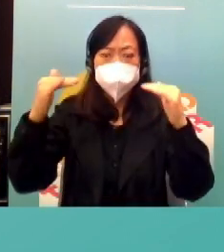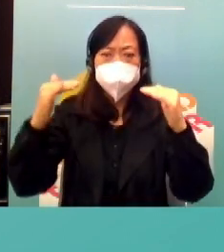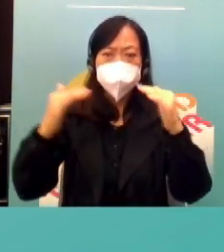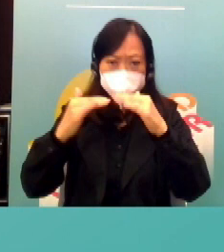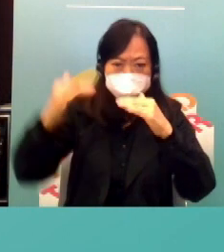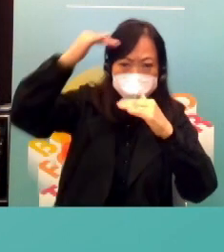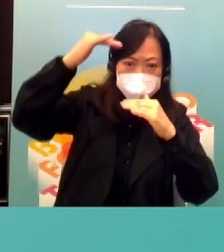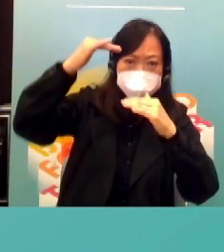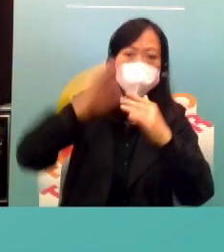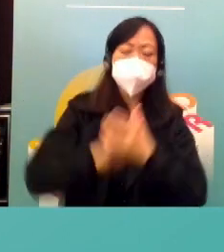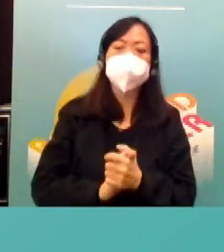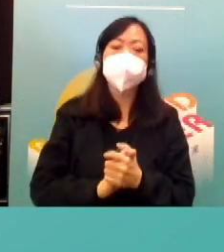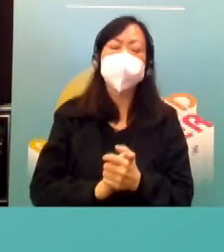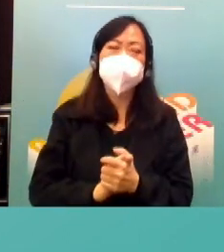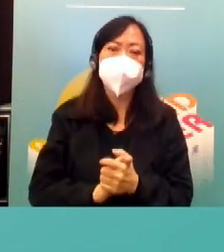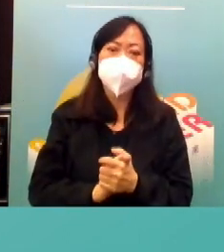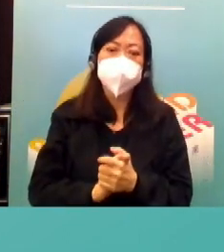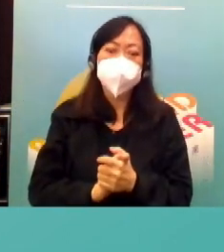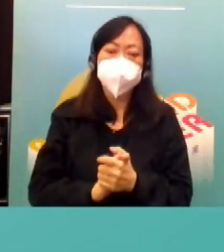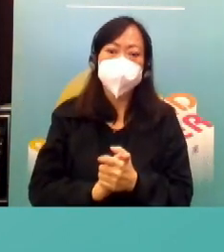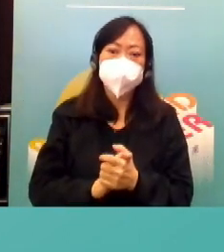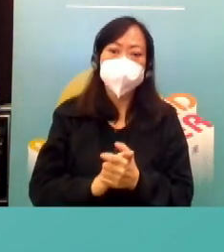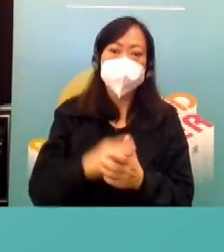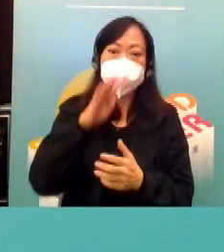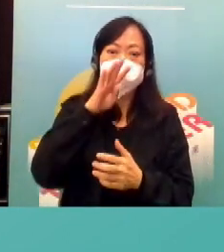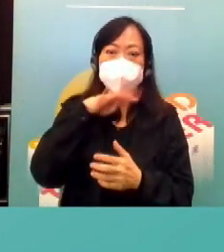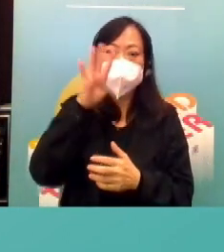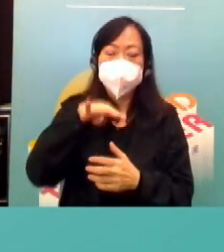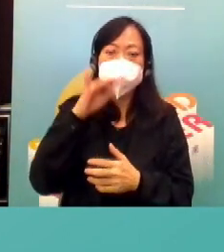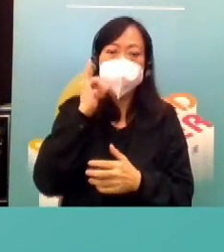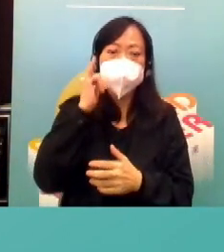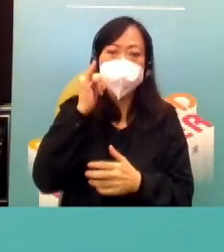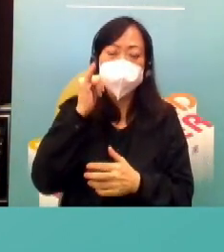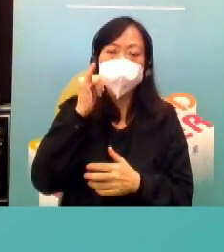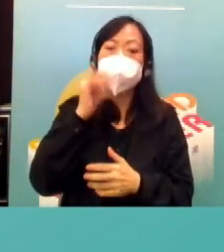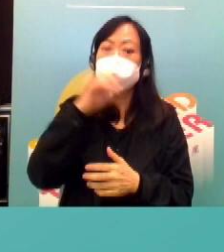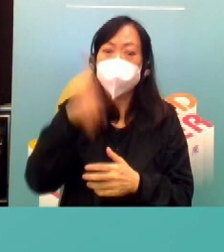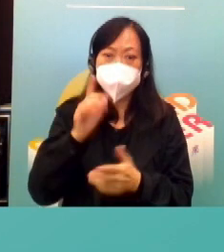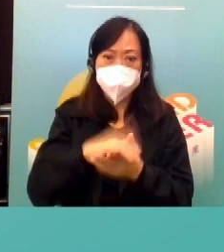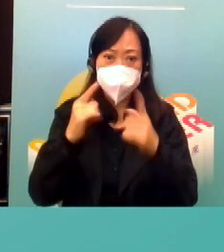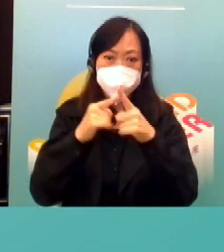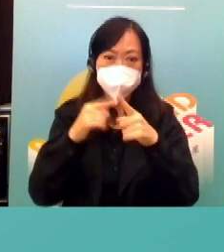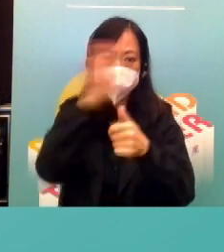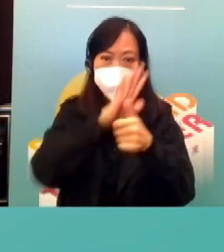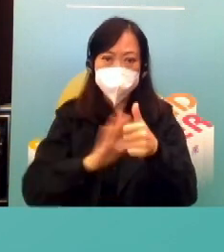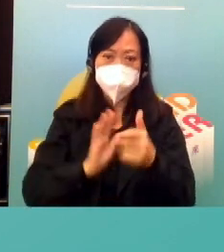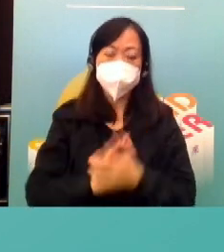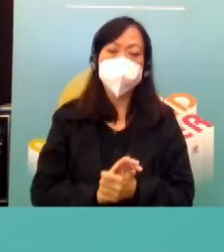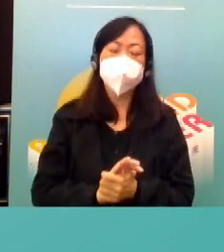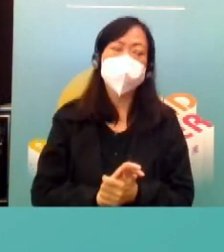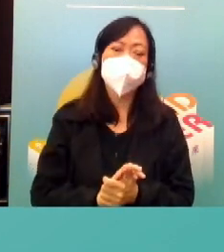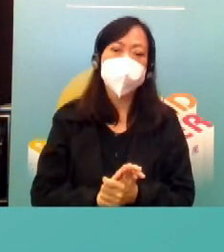46 million people will be affected. And if it ends up to be a 4-degree